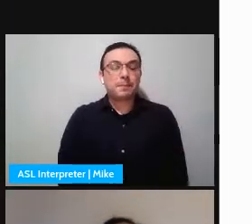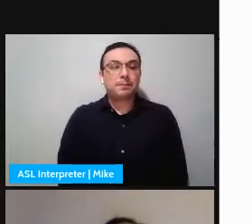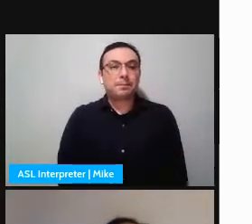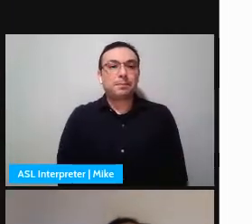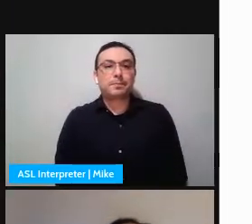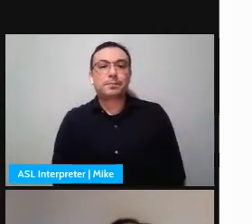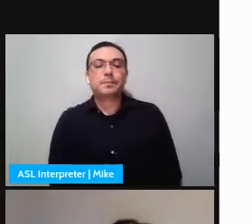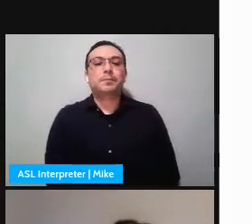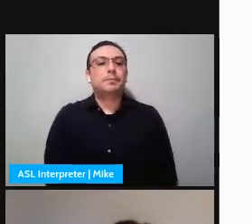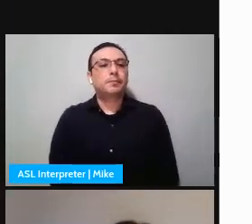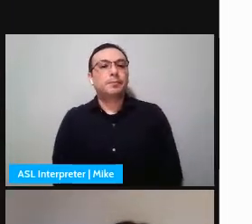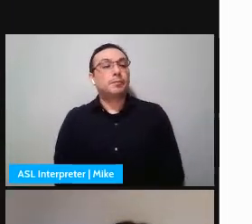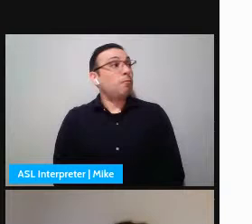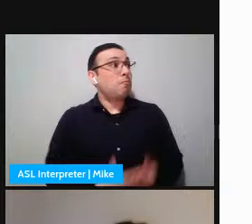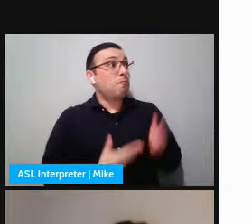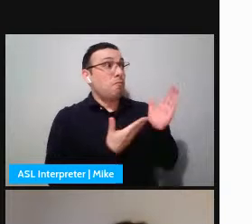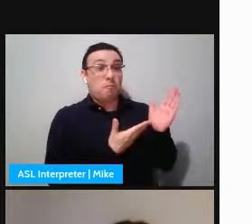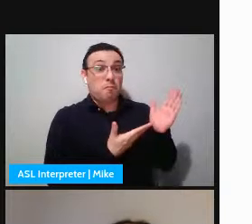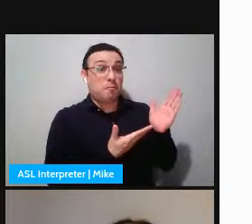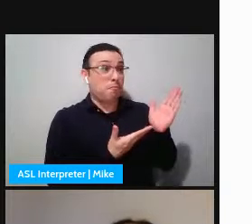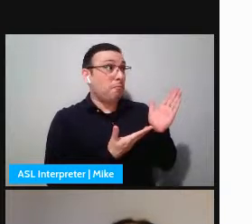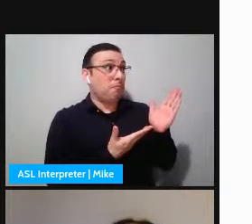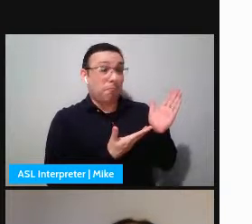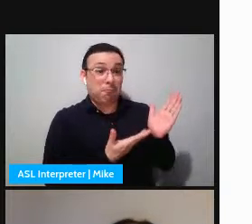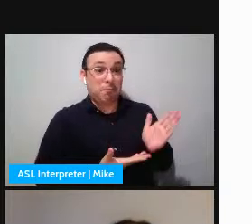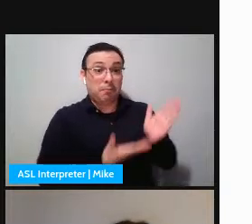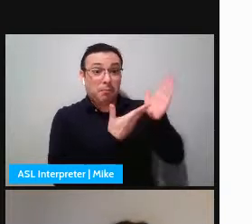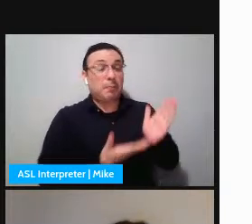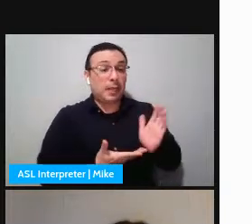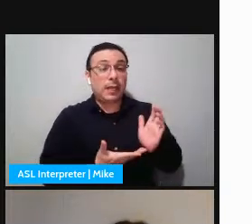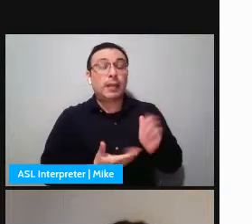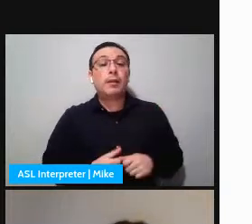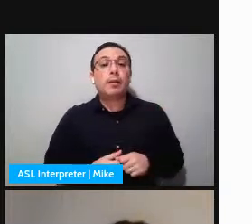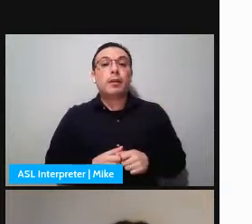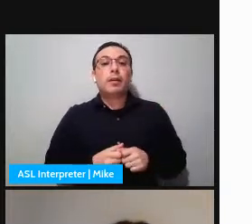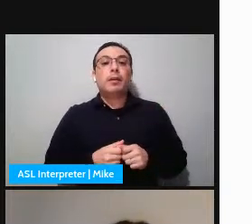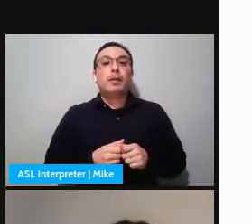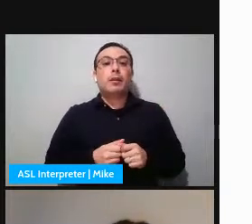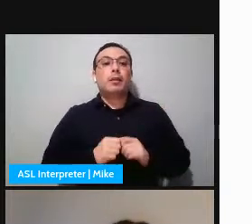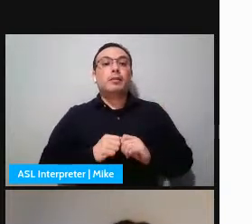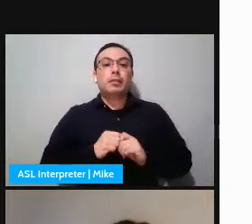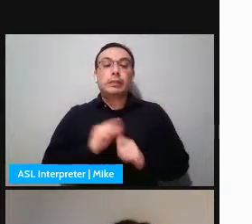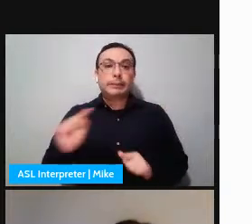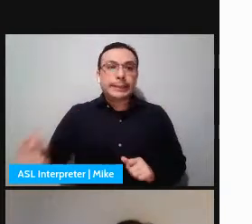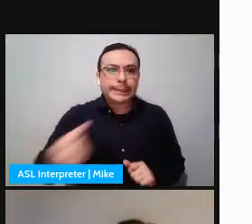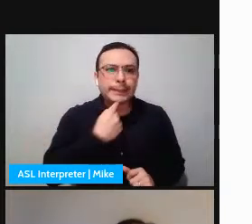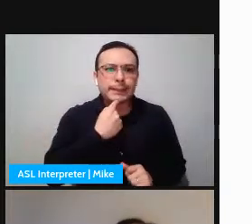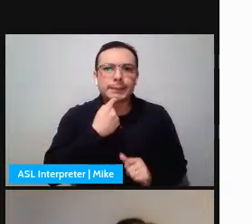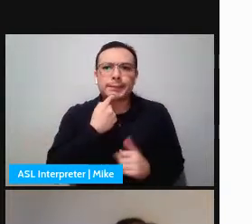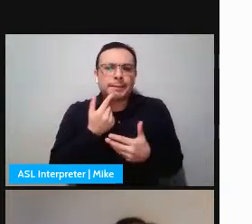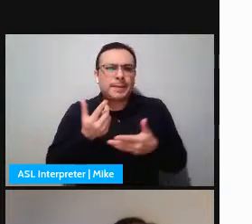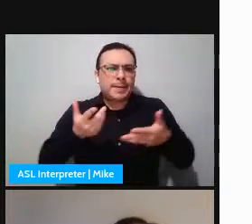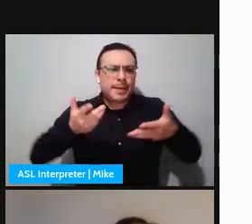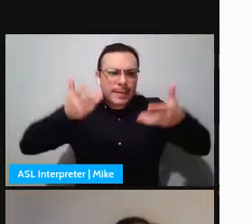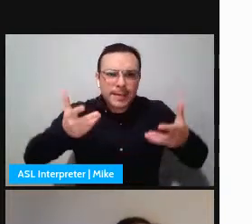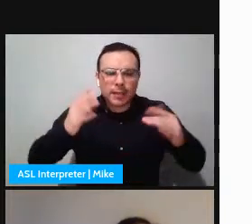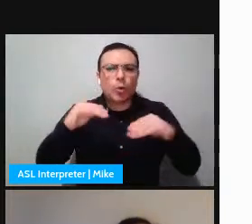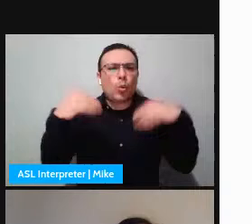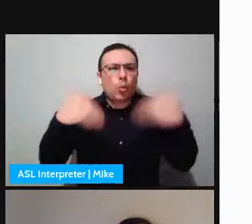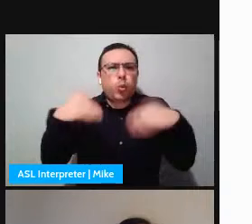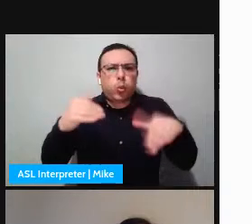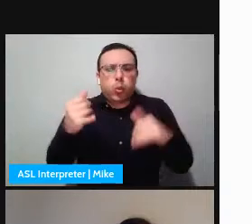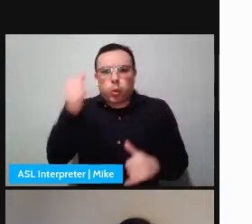on. So first, what I want to talk about is kind of what places you at risk for severe COVID-19 disease. And what we